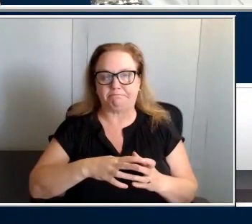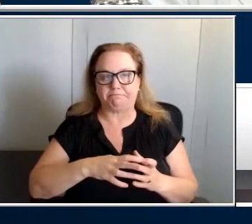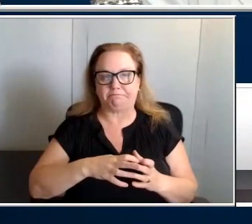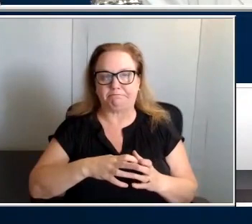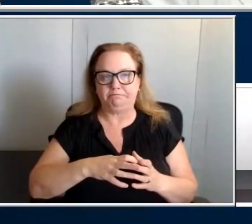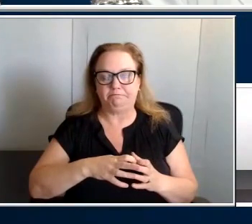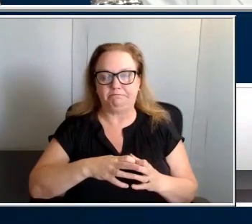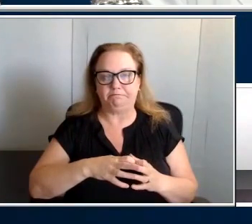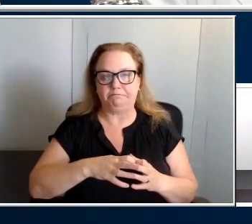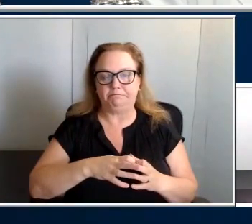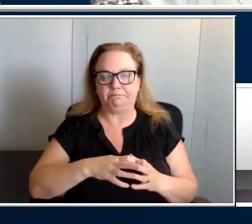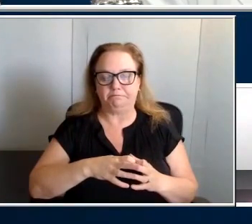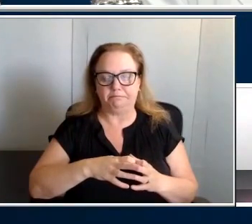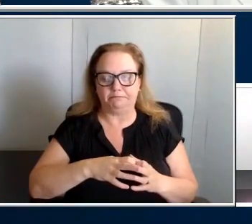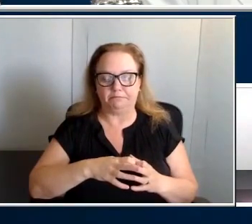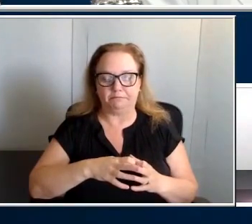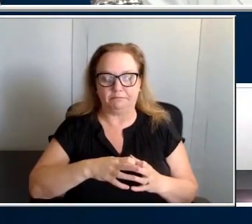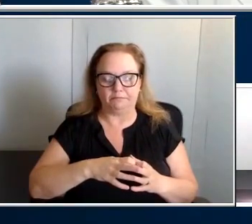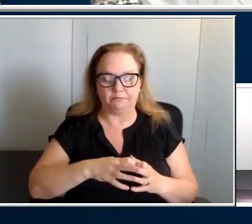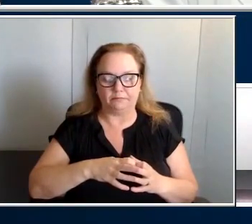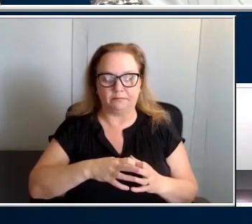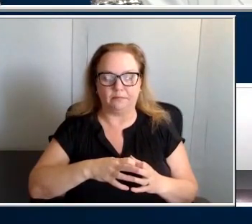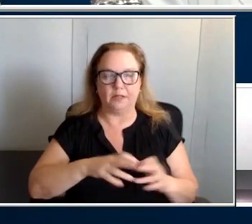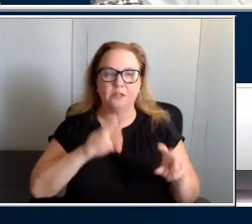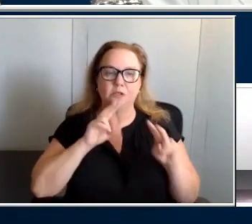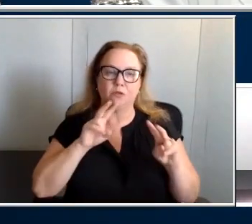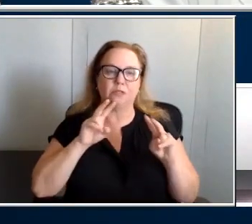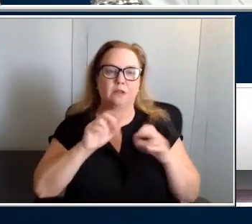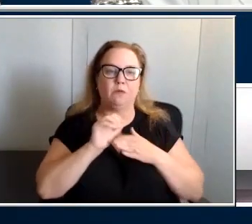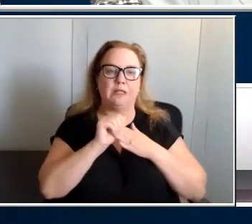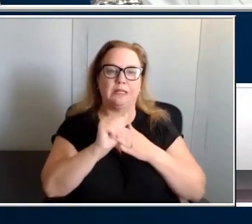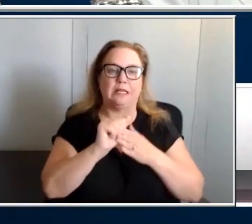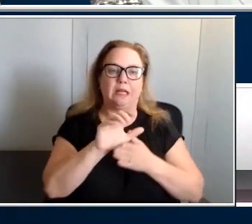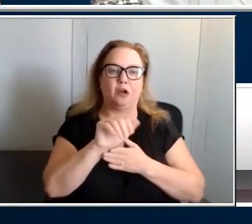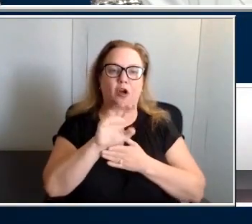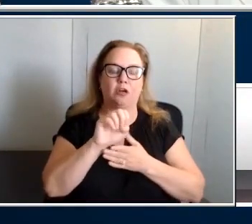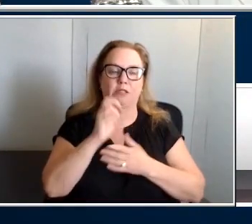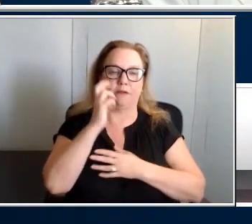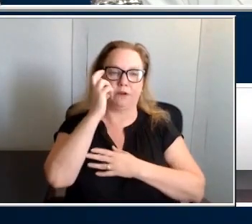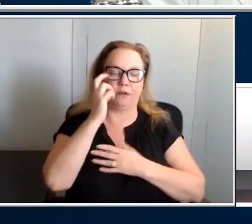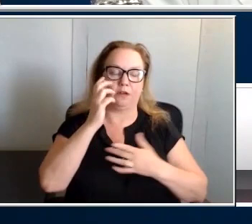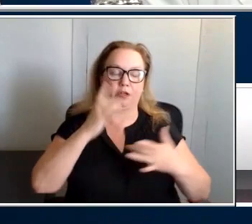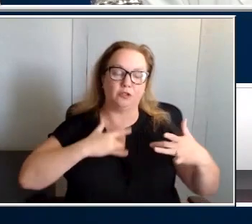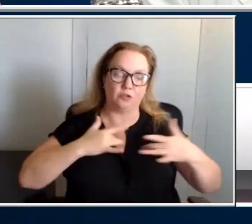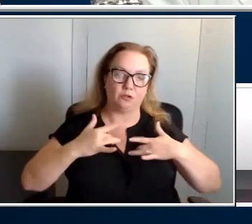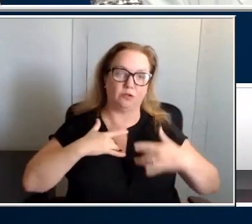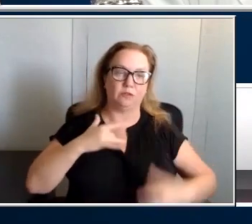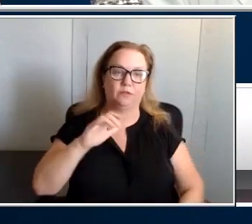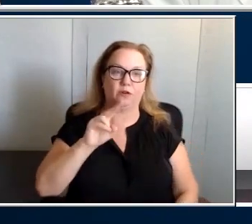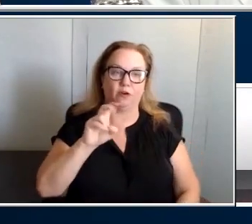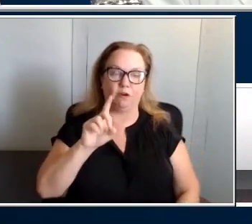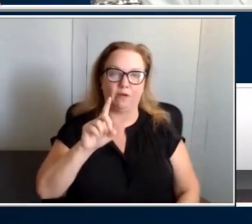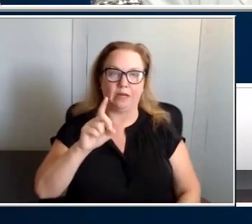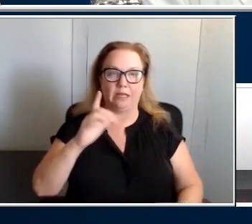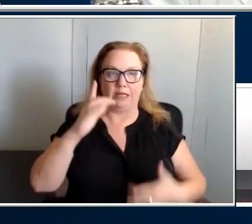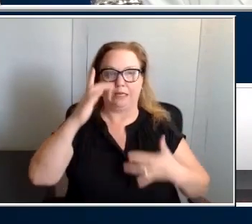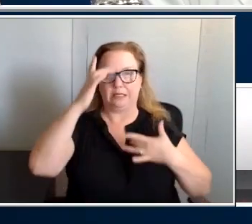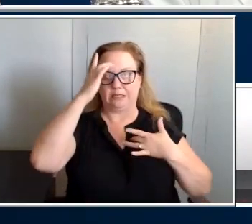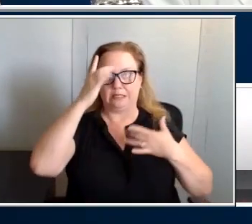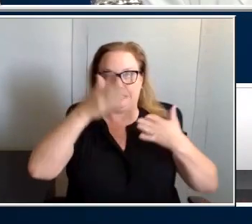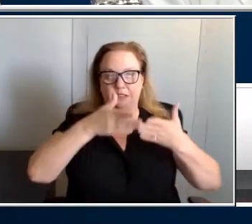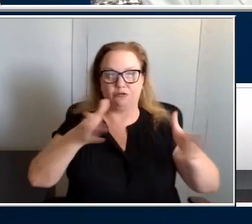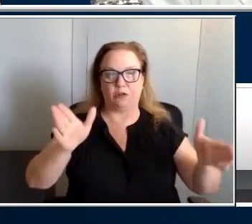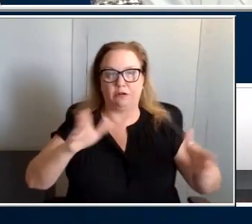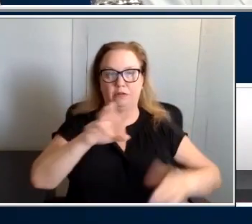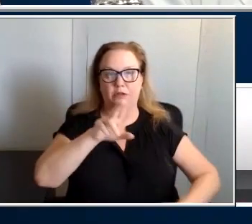this is that it is still one of the leading causes of concern around COVID and disease in general in the United States. If